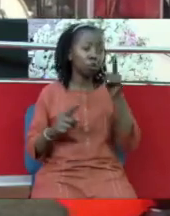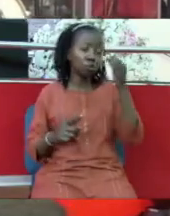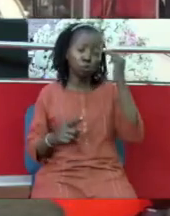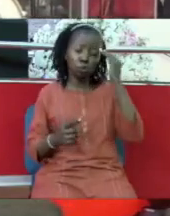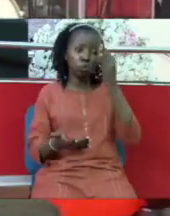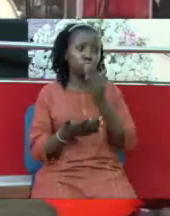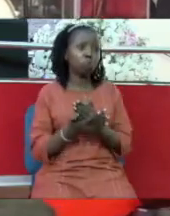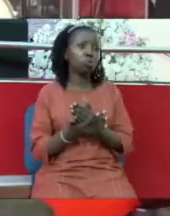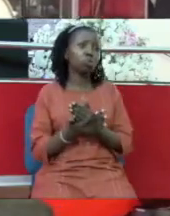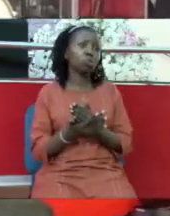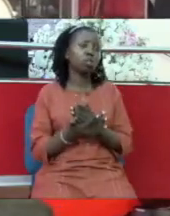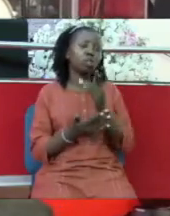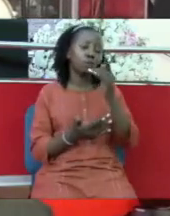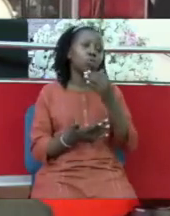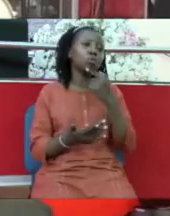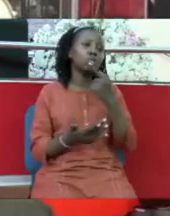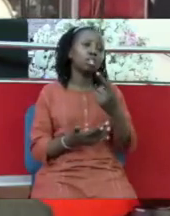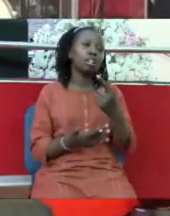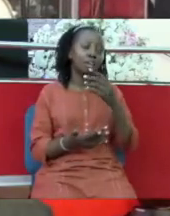You just say, I believe God.